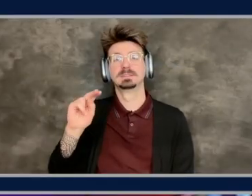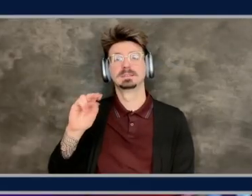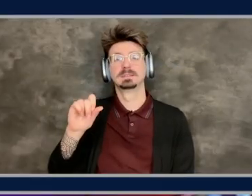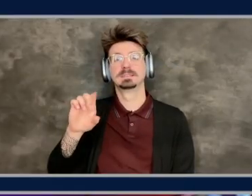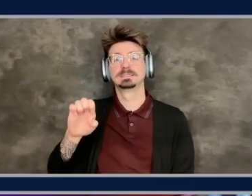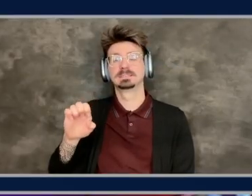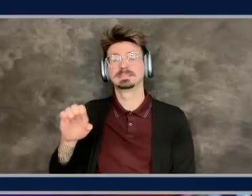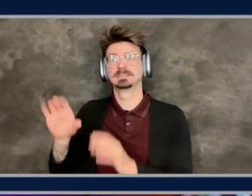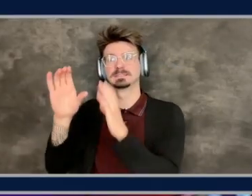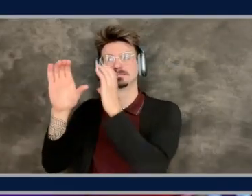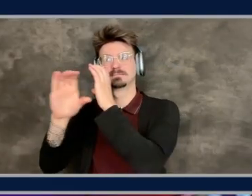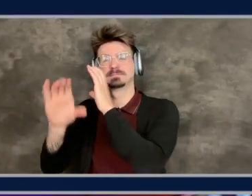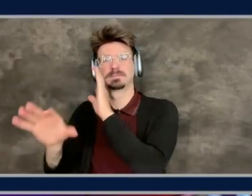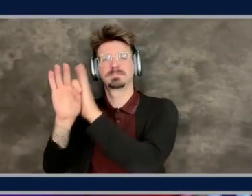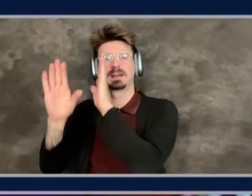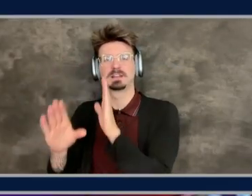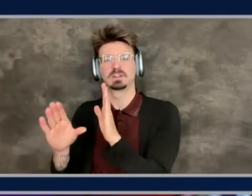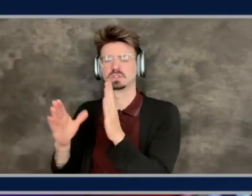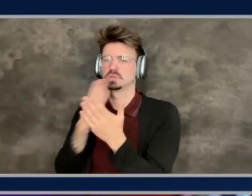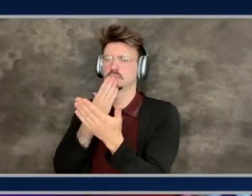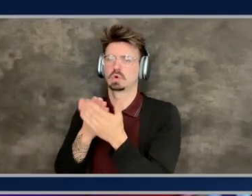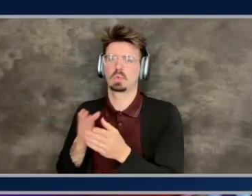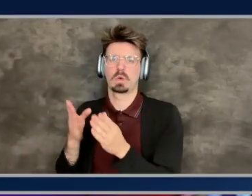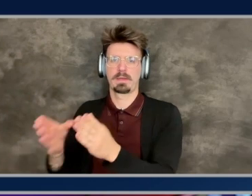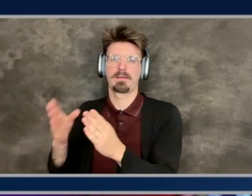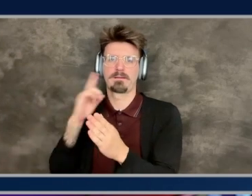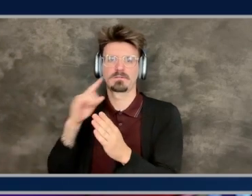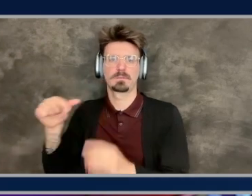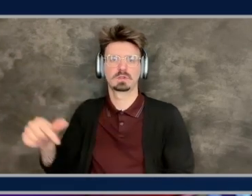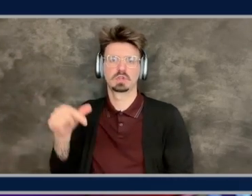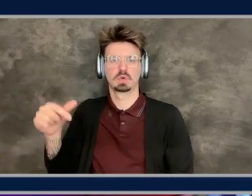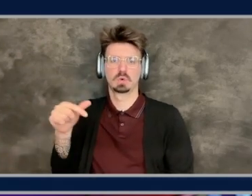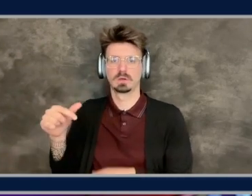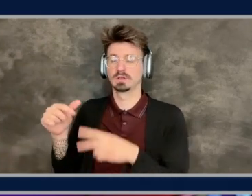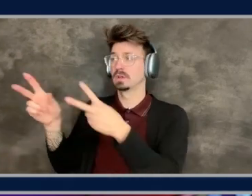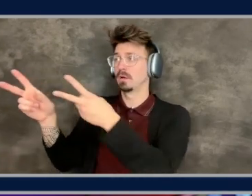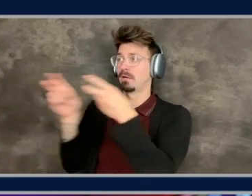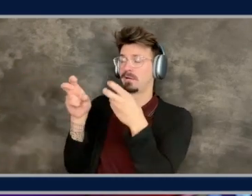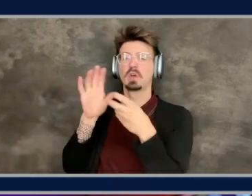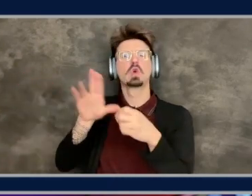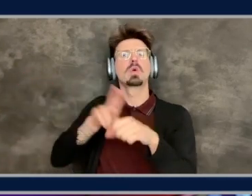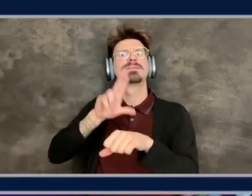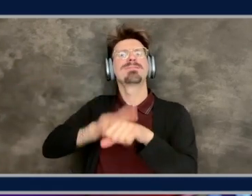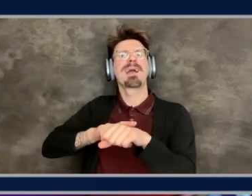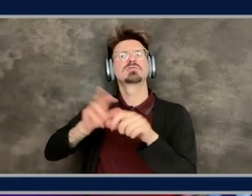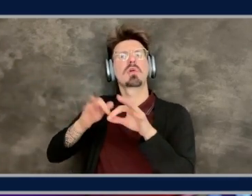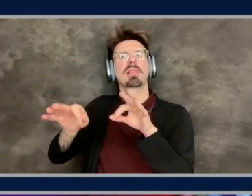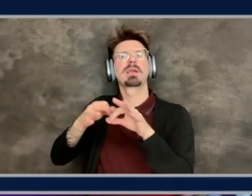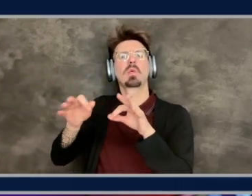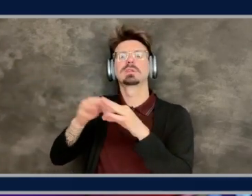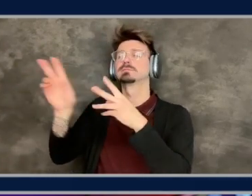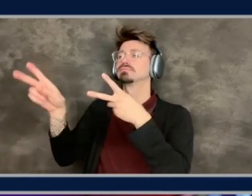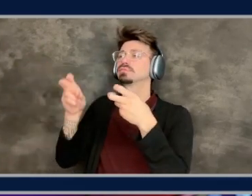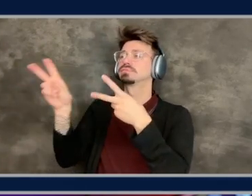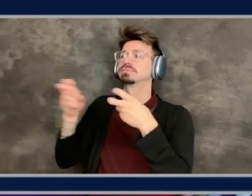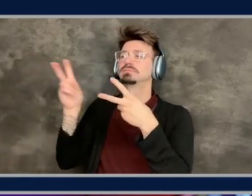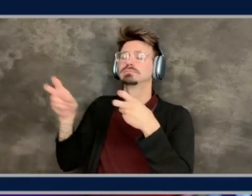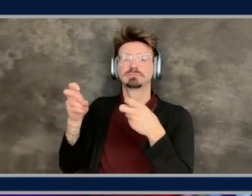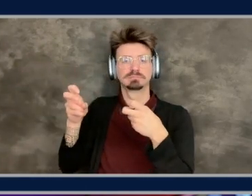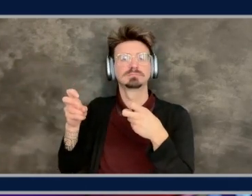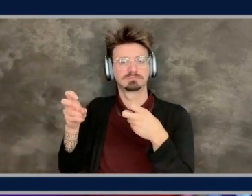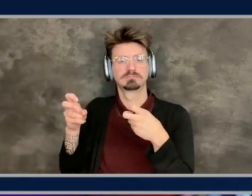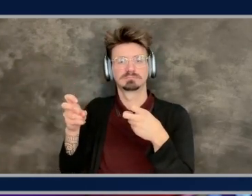Q directly, right? So this is adding your natural language in there, just talking about your use case in the most kind of natural way to yourself.